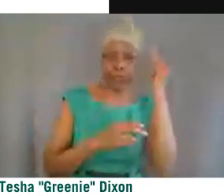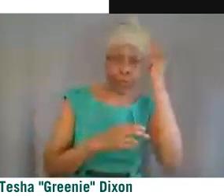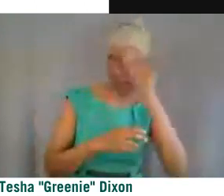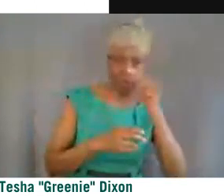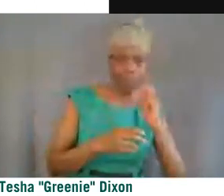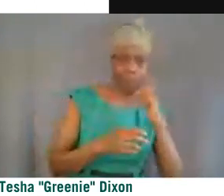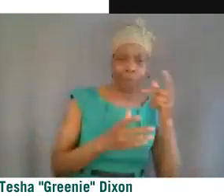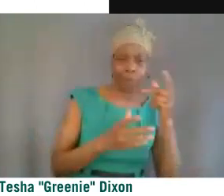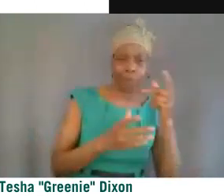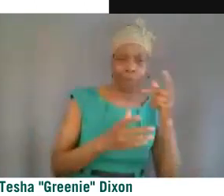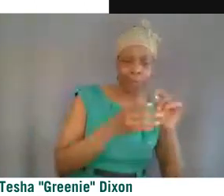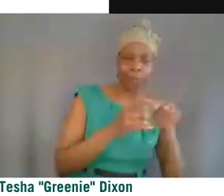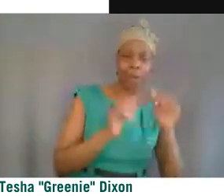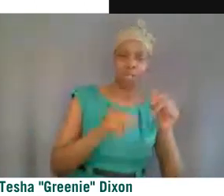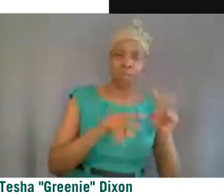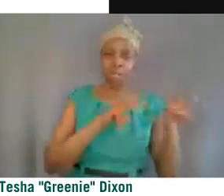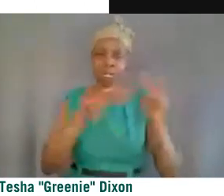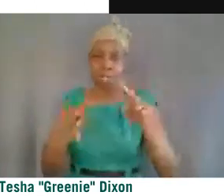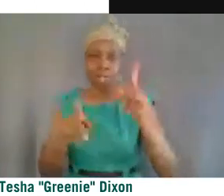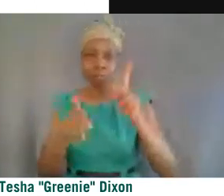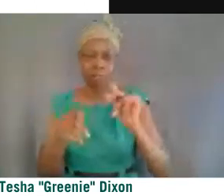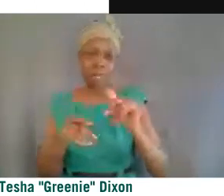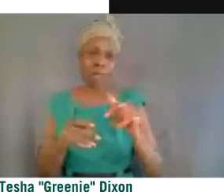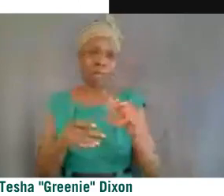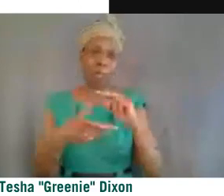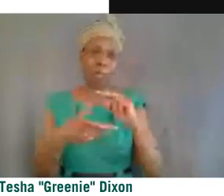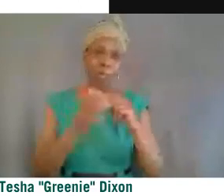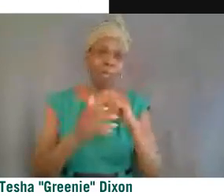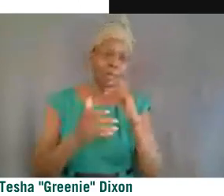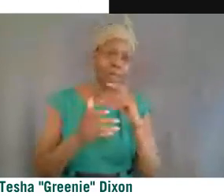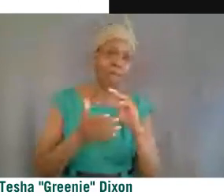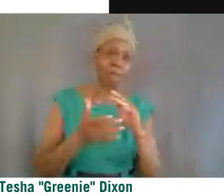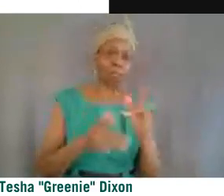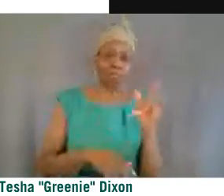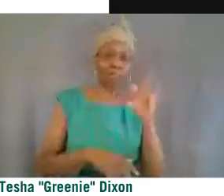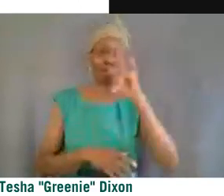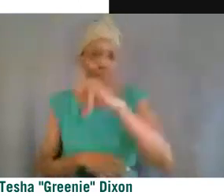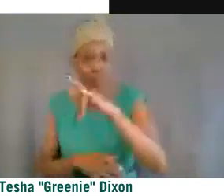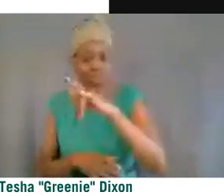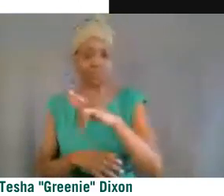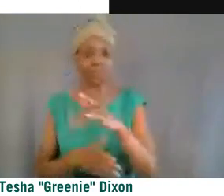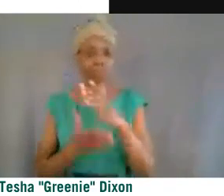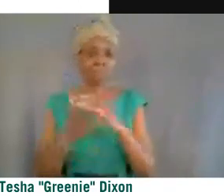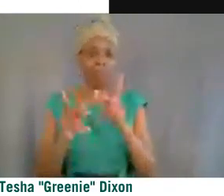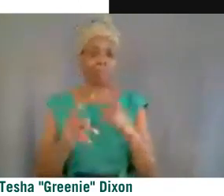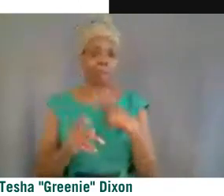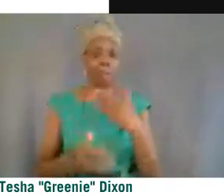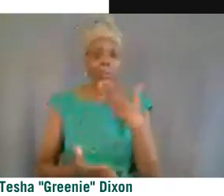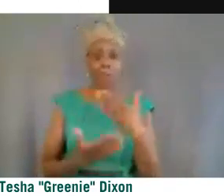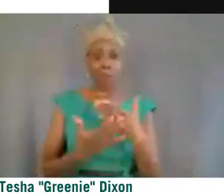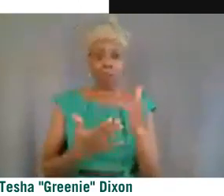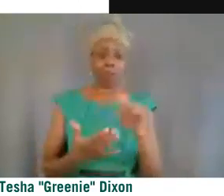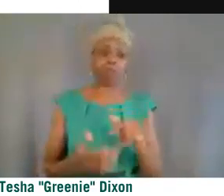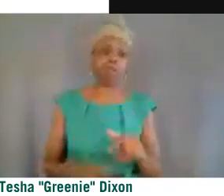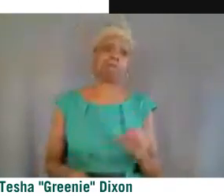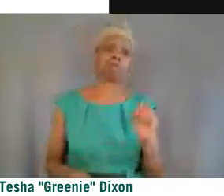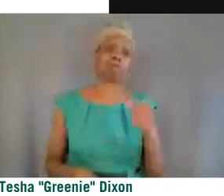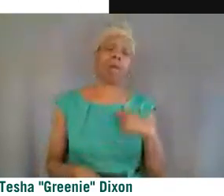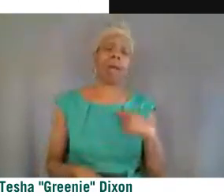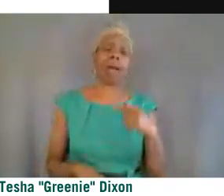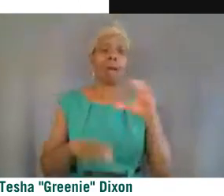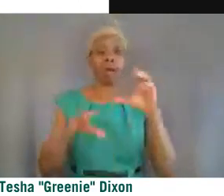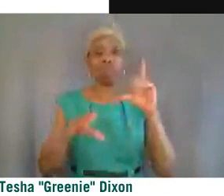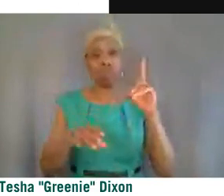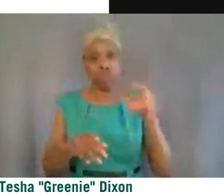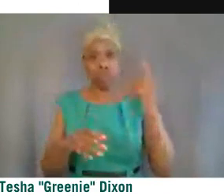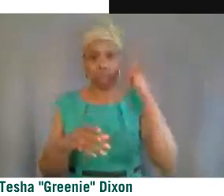people, and that involved not getting on a plane for some of them. And I'm thankful for that. And so I do think that as we get